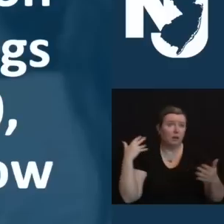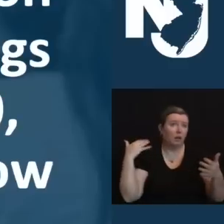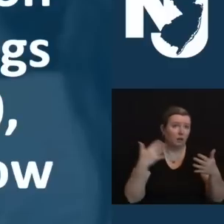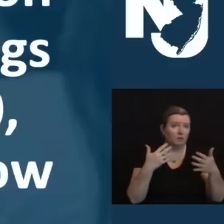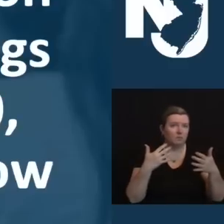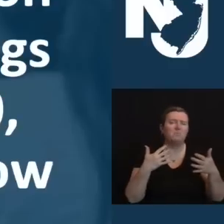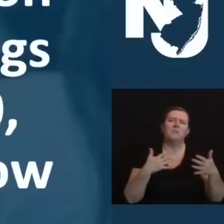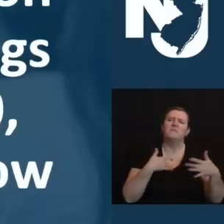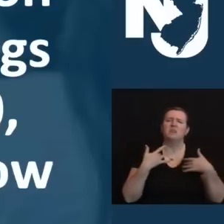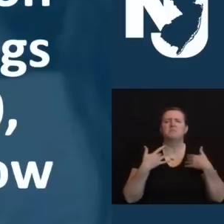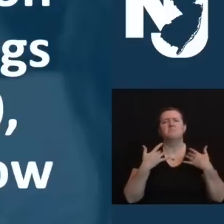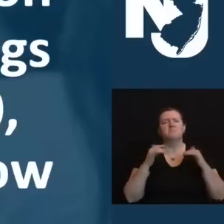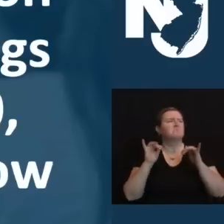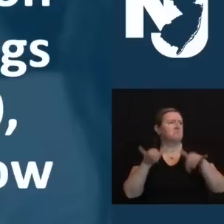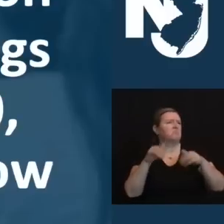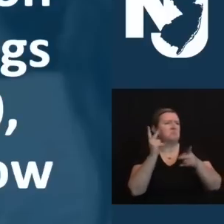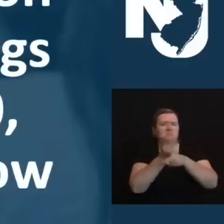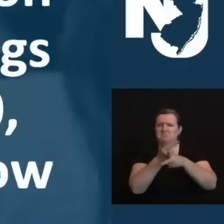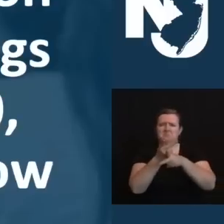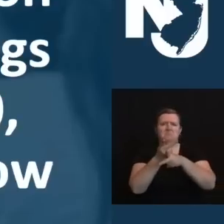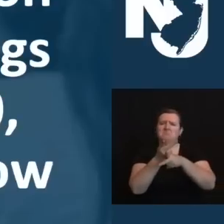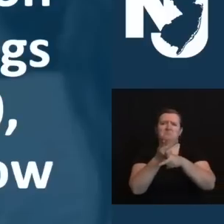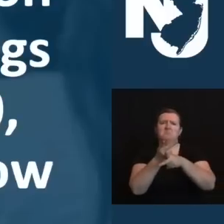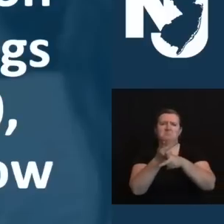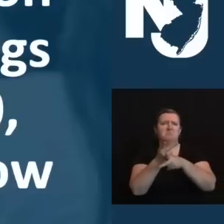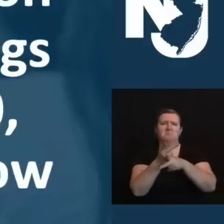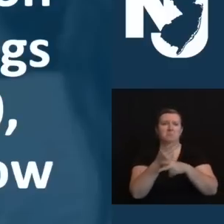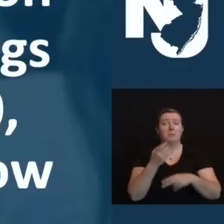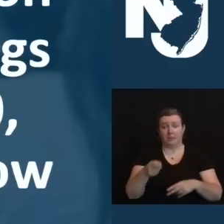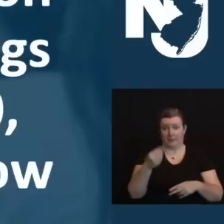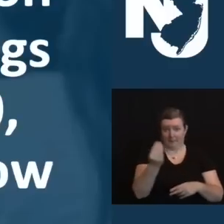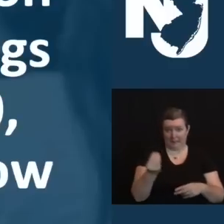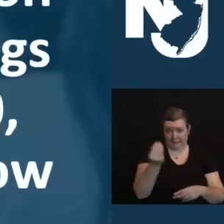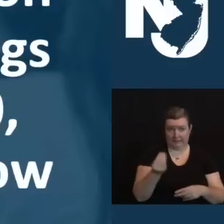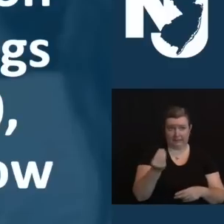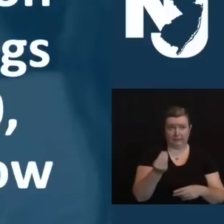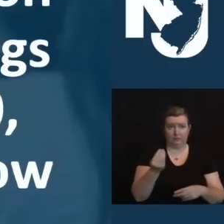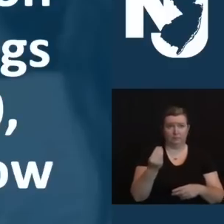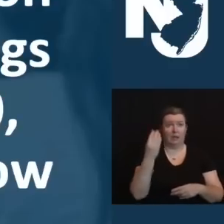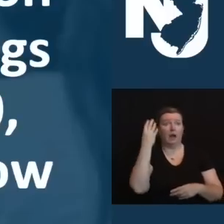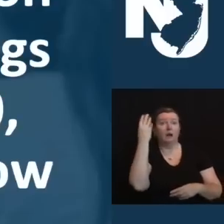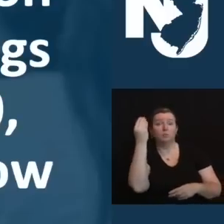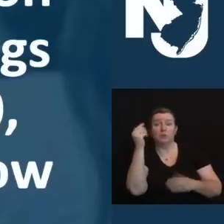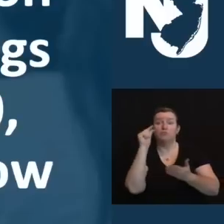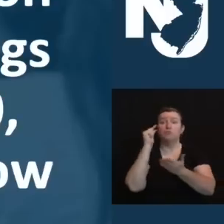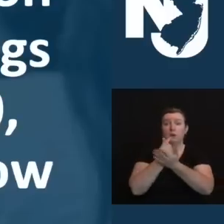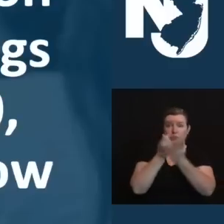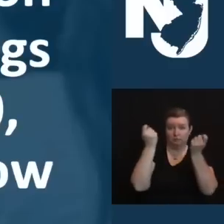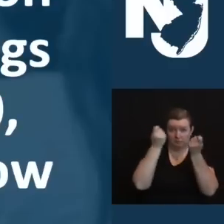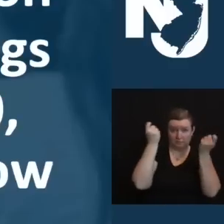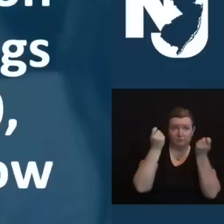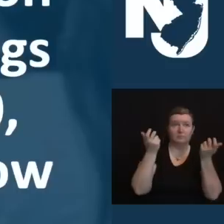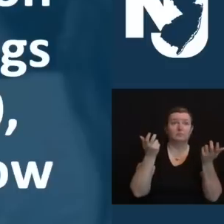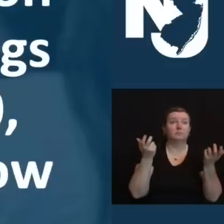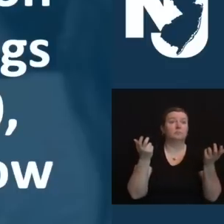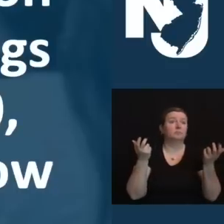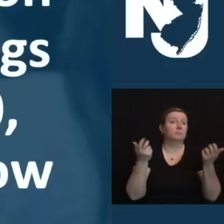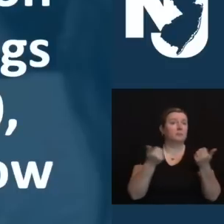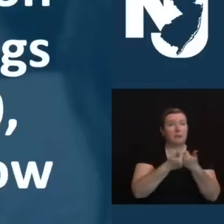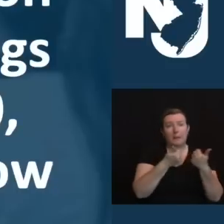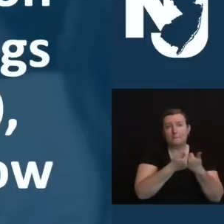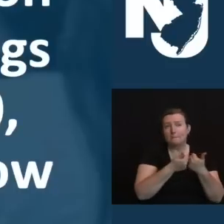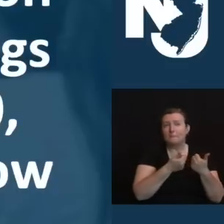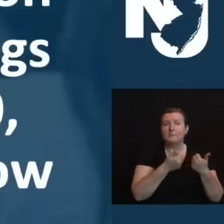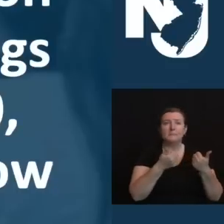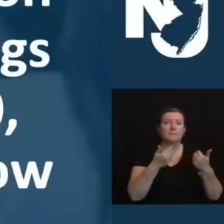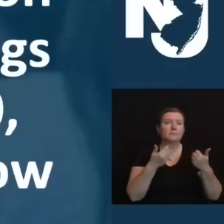timetable we set. So on Monday, when outdoor graduation ceremonies are slated to begin and games to be played, schools will be able to